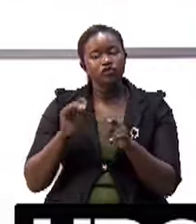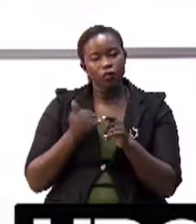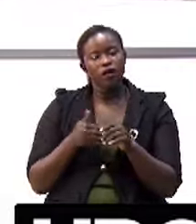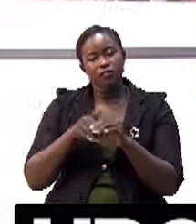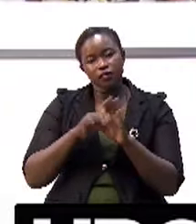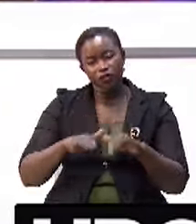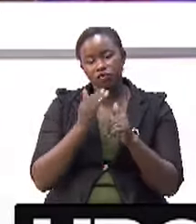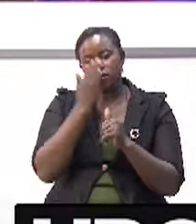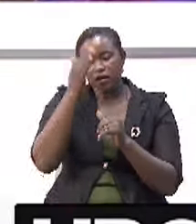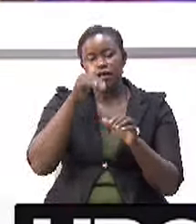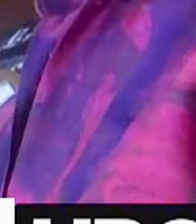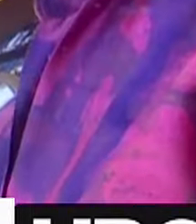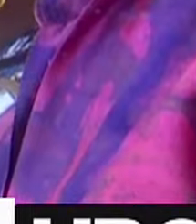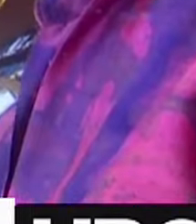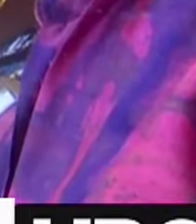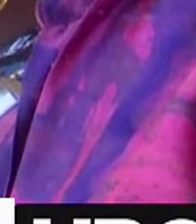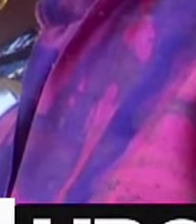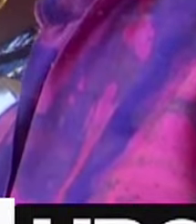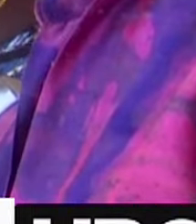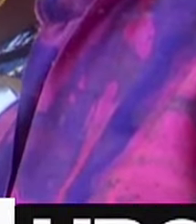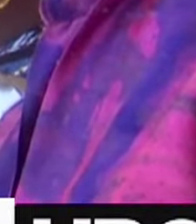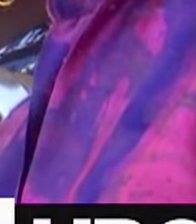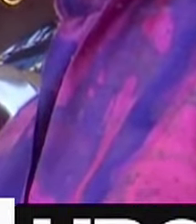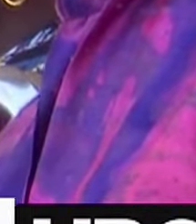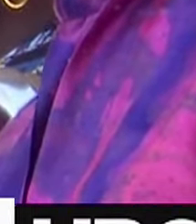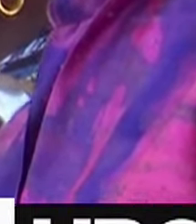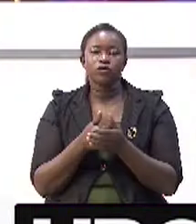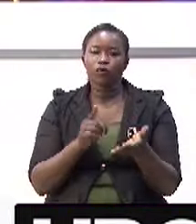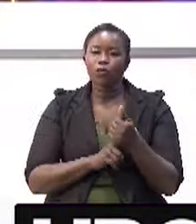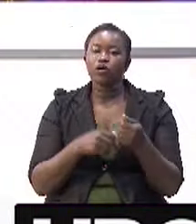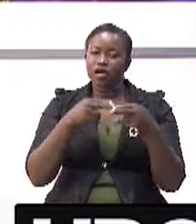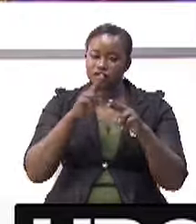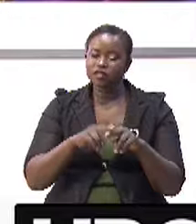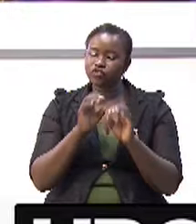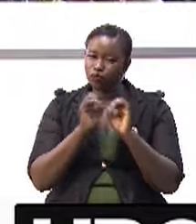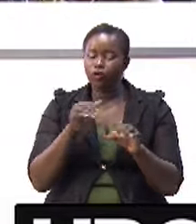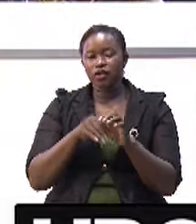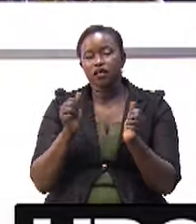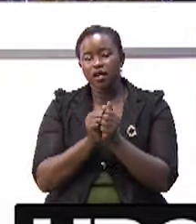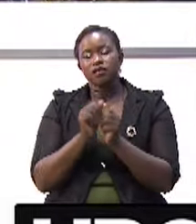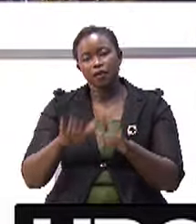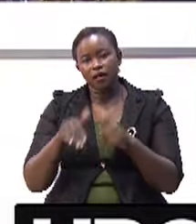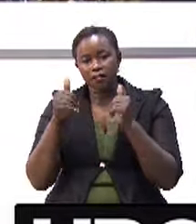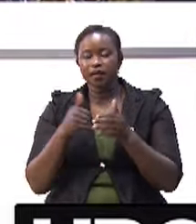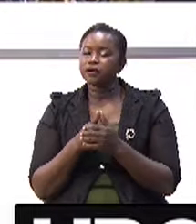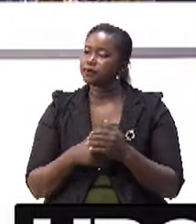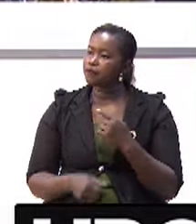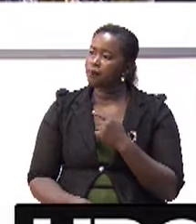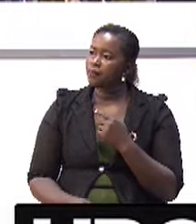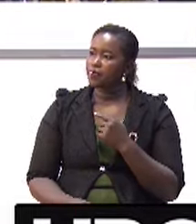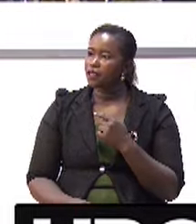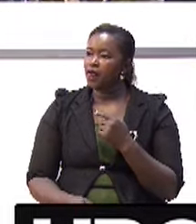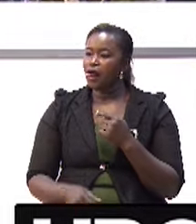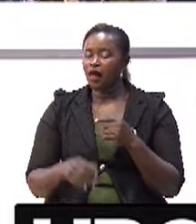the 70% of members of parliament who did not secure a seat in the 10th parliament. During my time of office as a